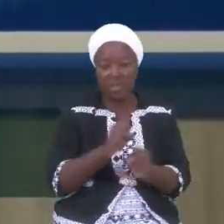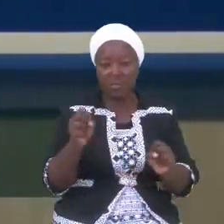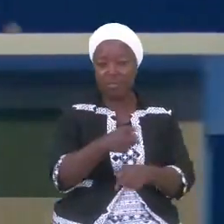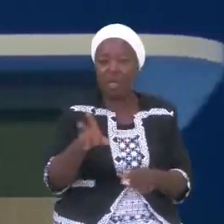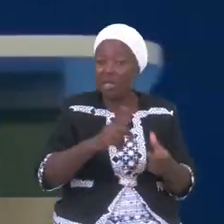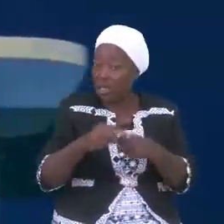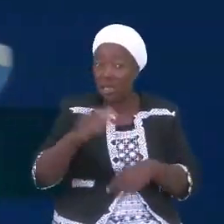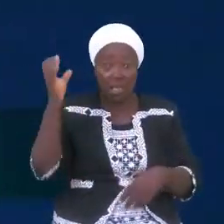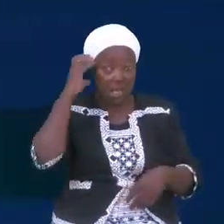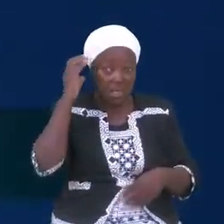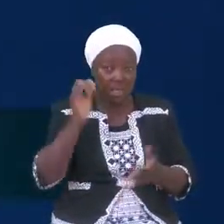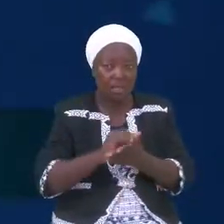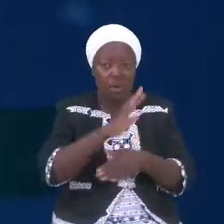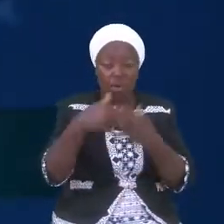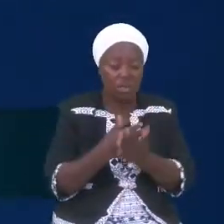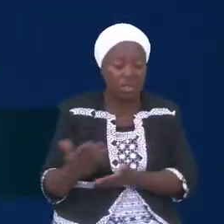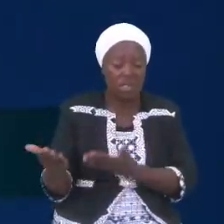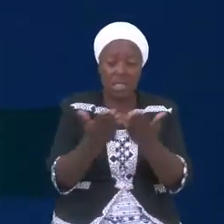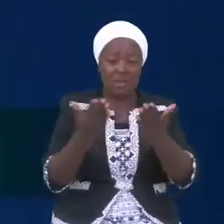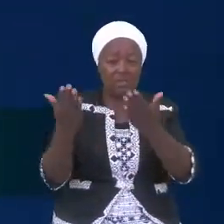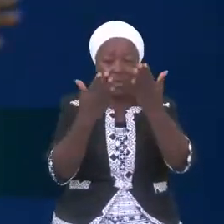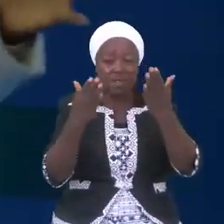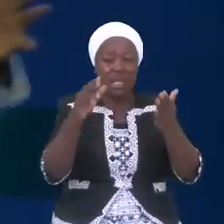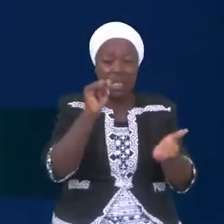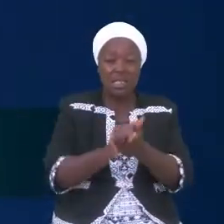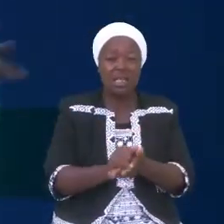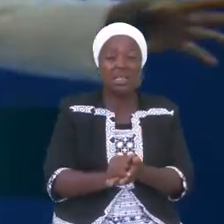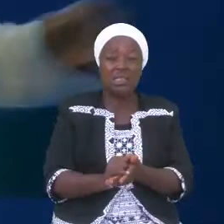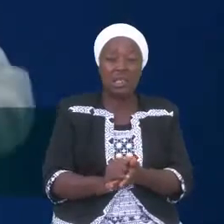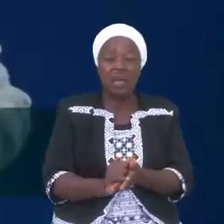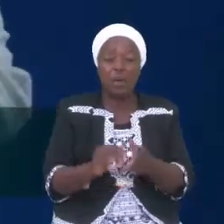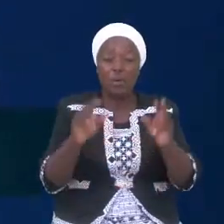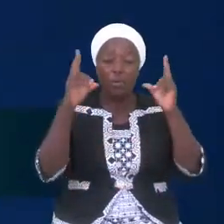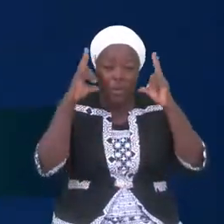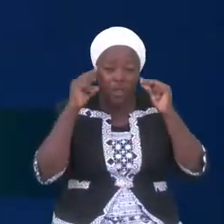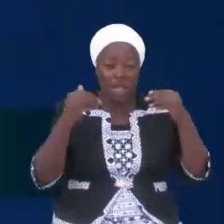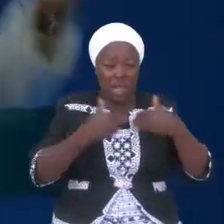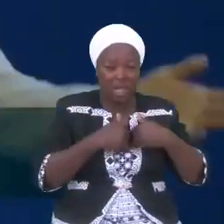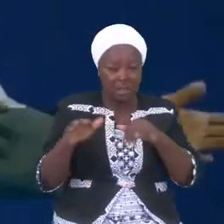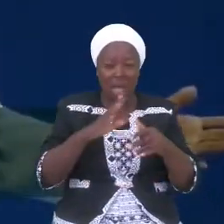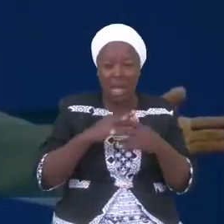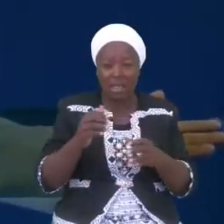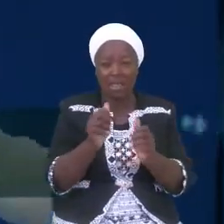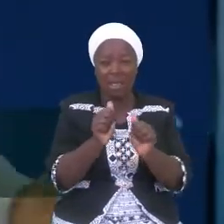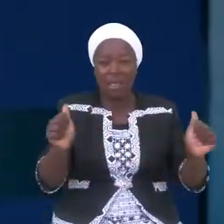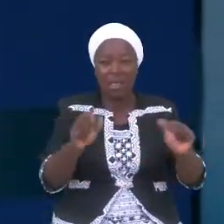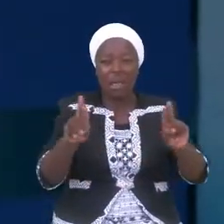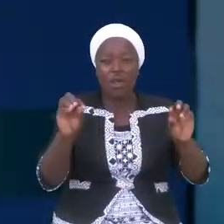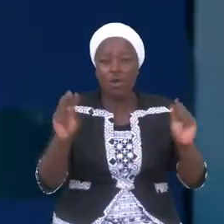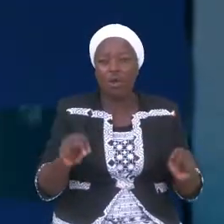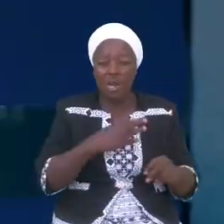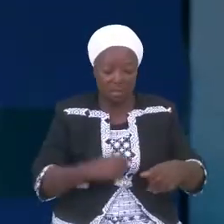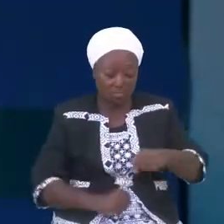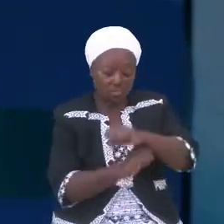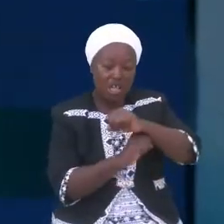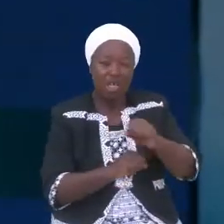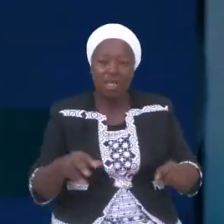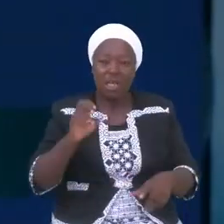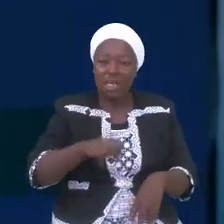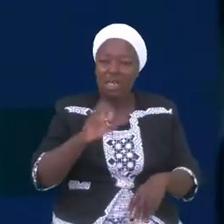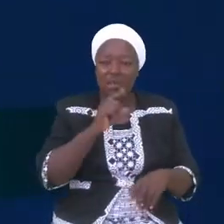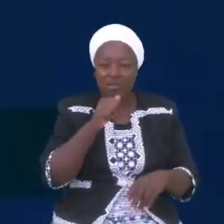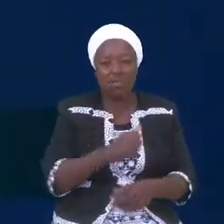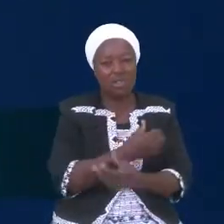that all the sacrifices that Moses had done and Aaron had assisted could not